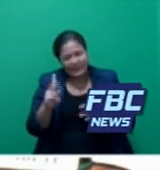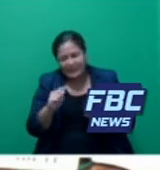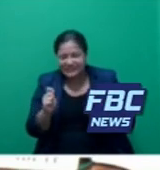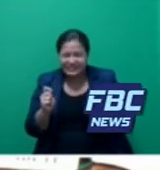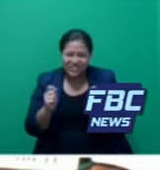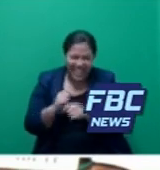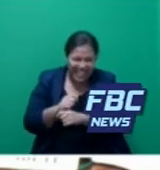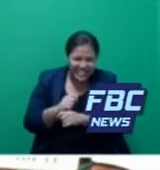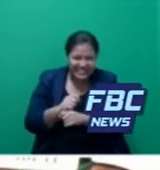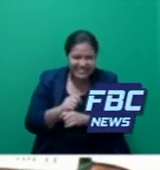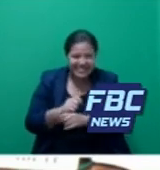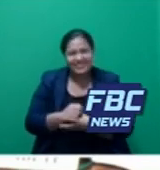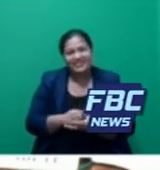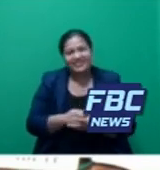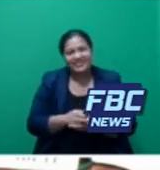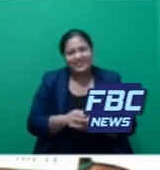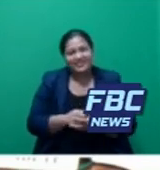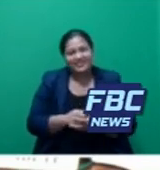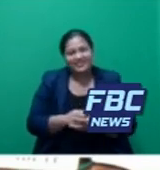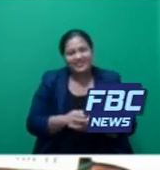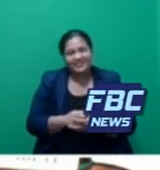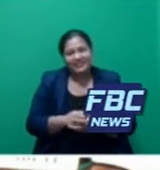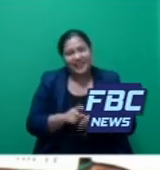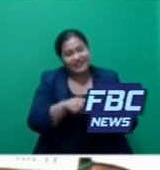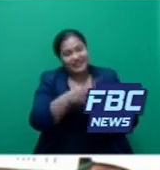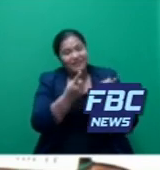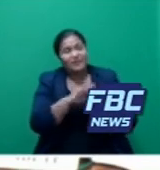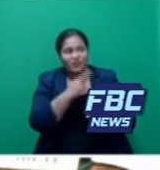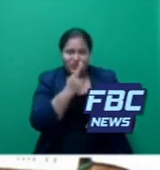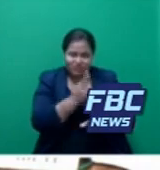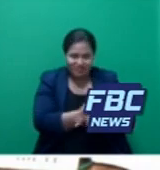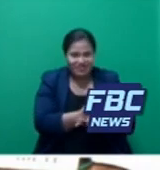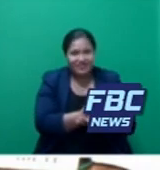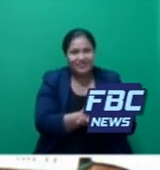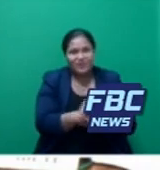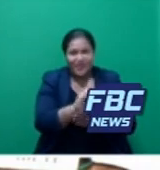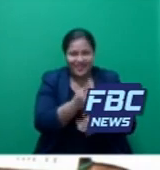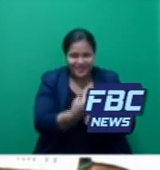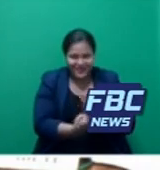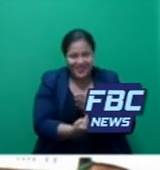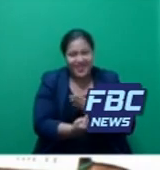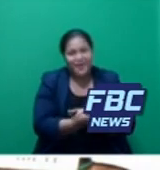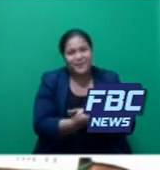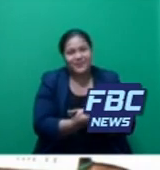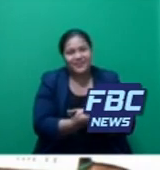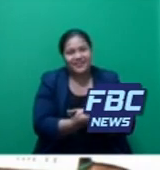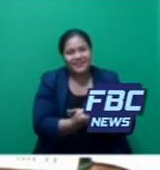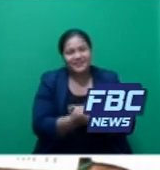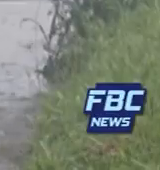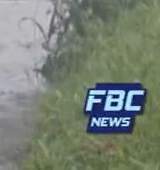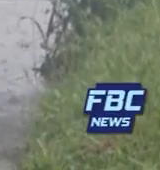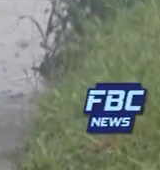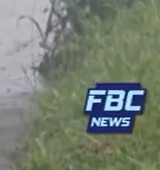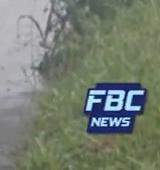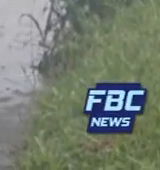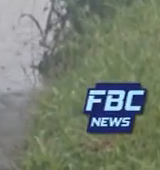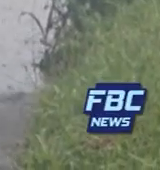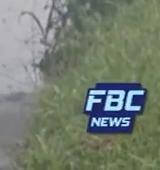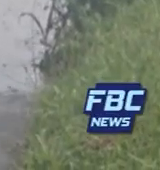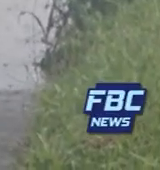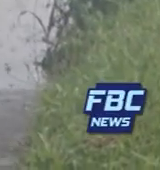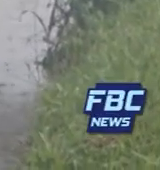different from real life scenarios.